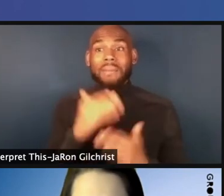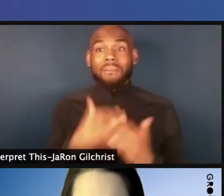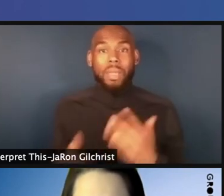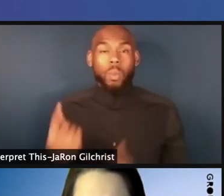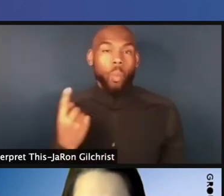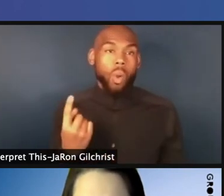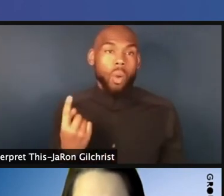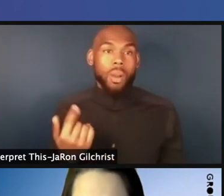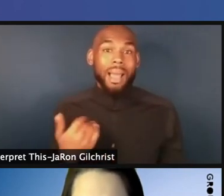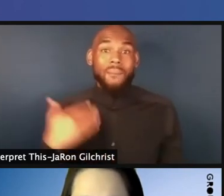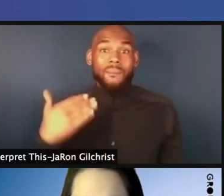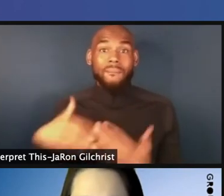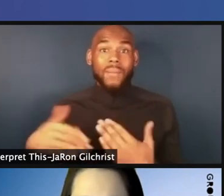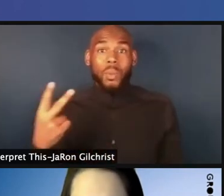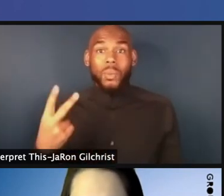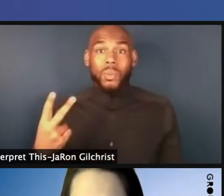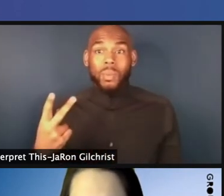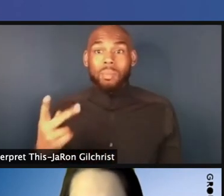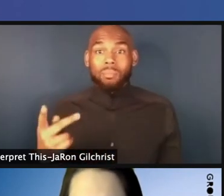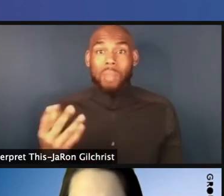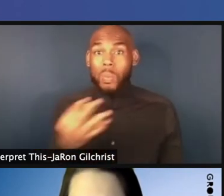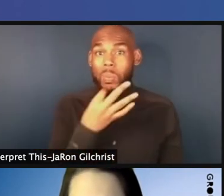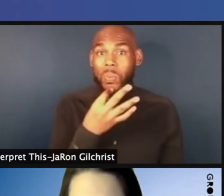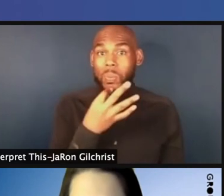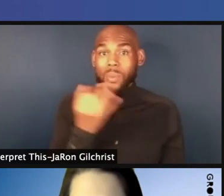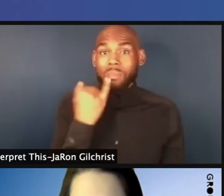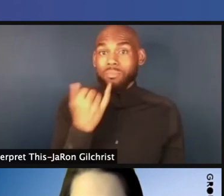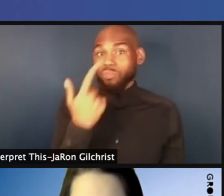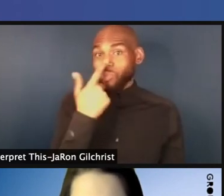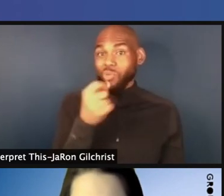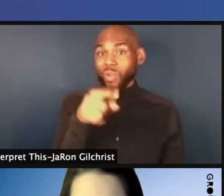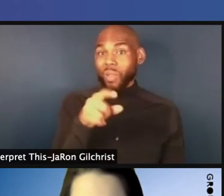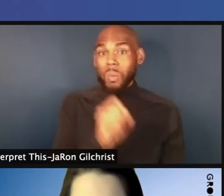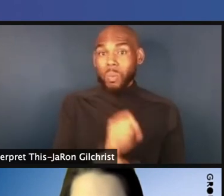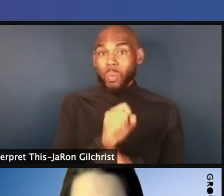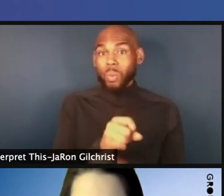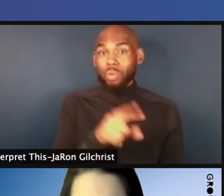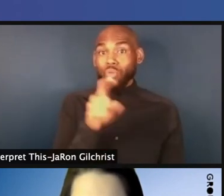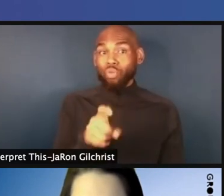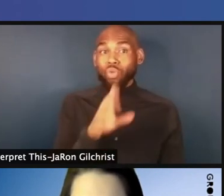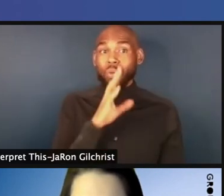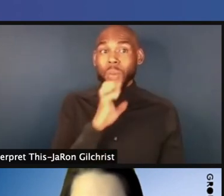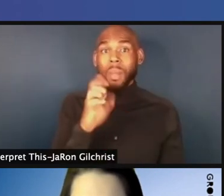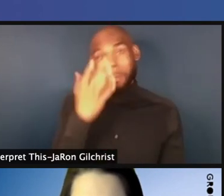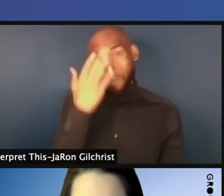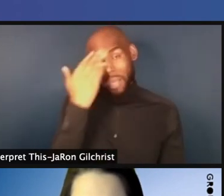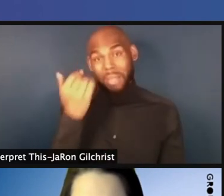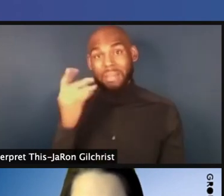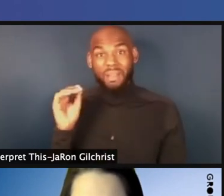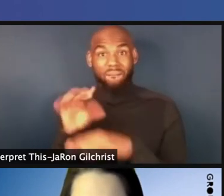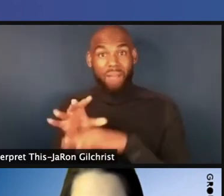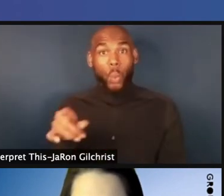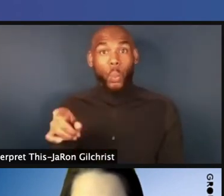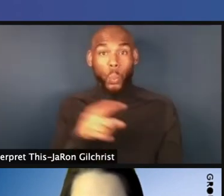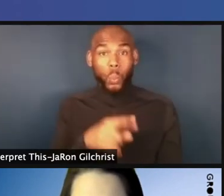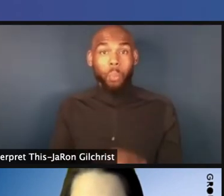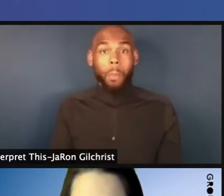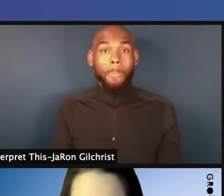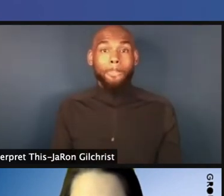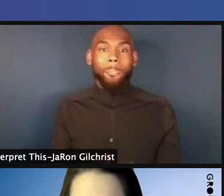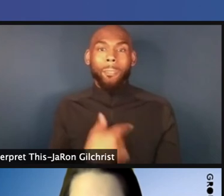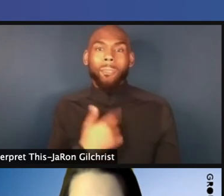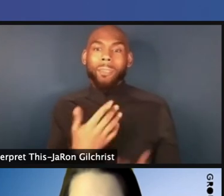is a phase two coming soon. So if you are interested in this work, which you should be because it affects you, I highly